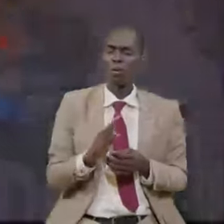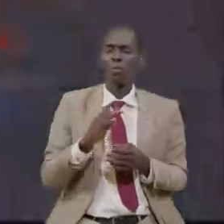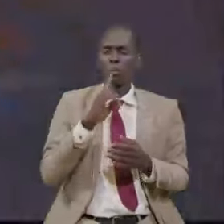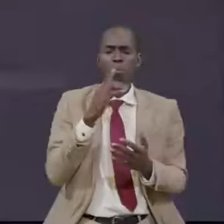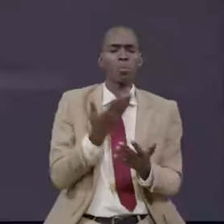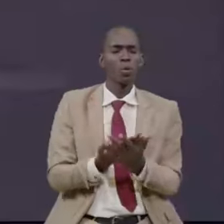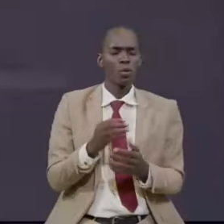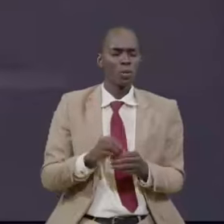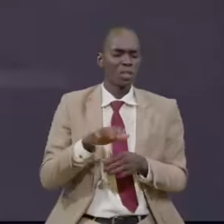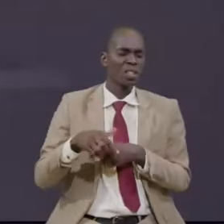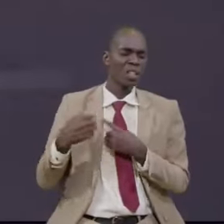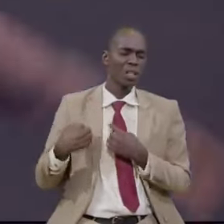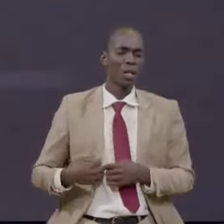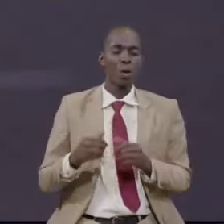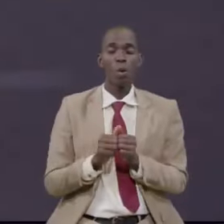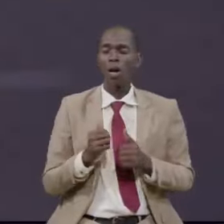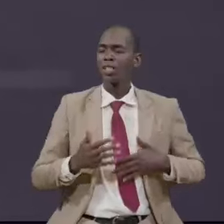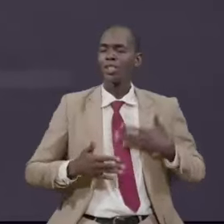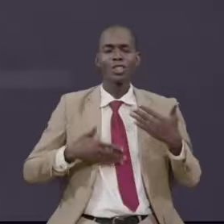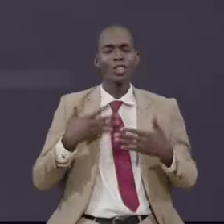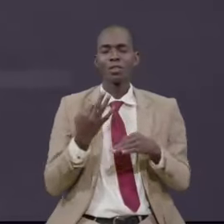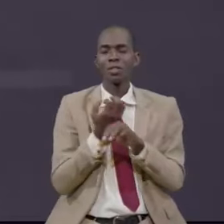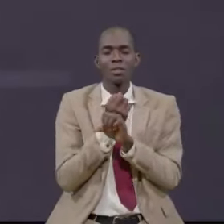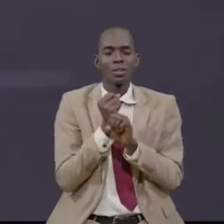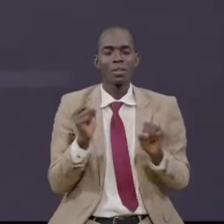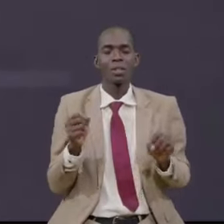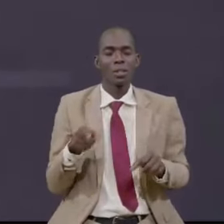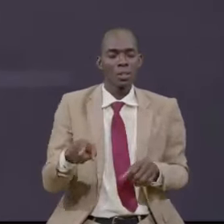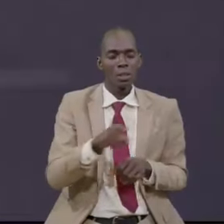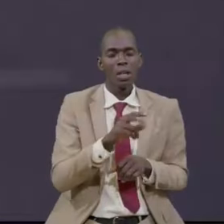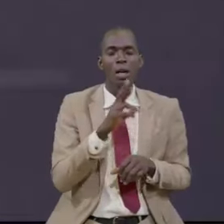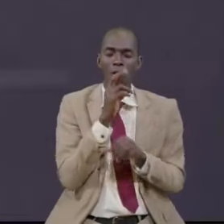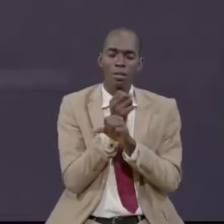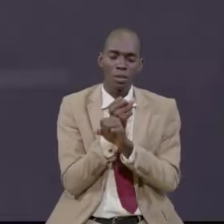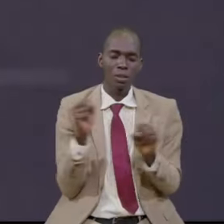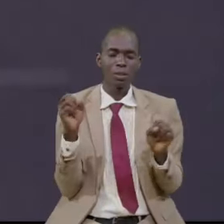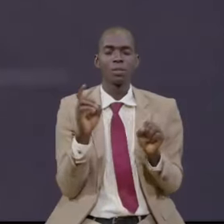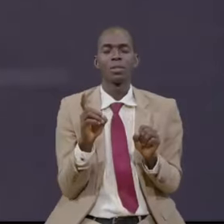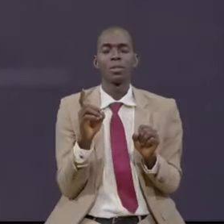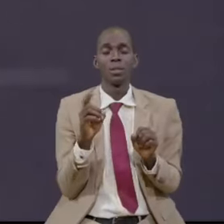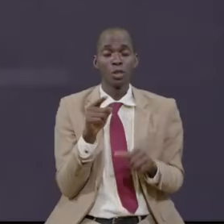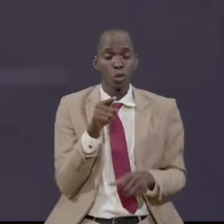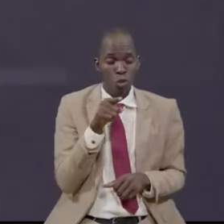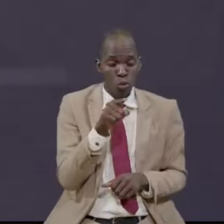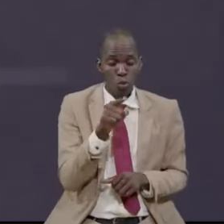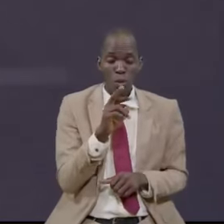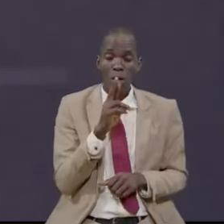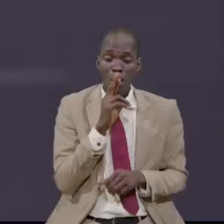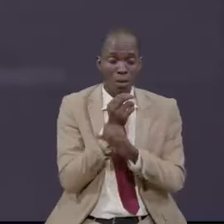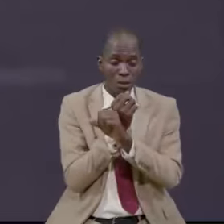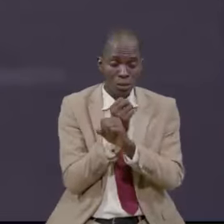joy of salvation. They are saved. You are saved. You